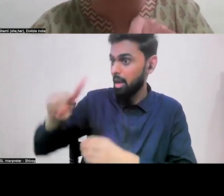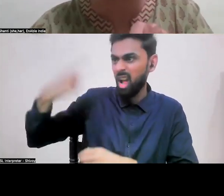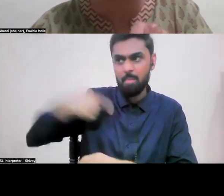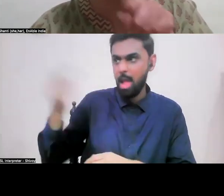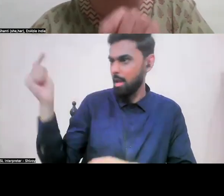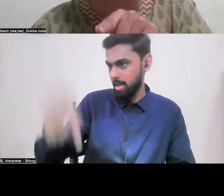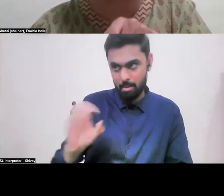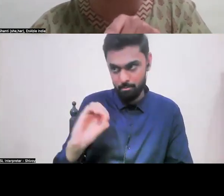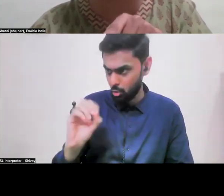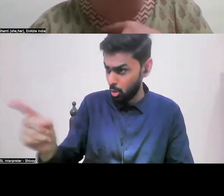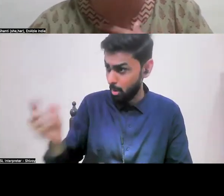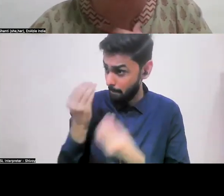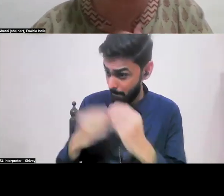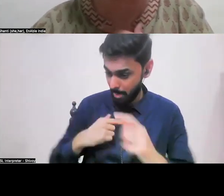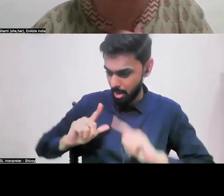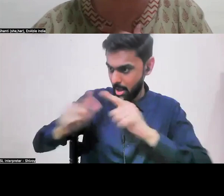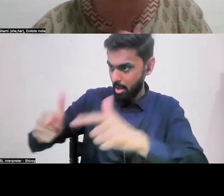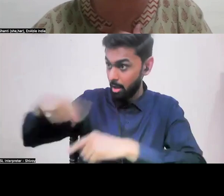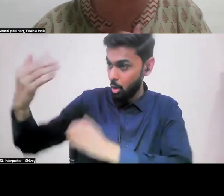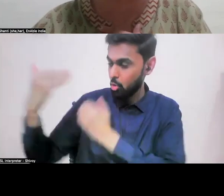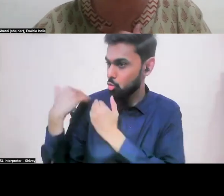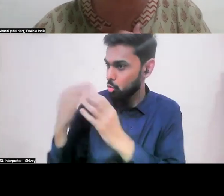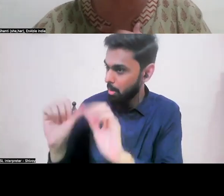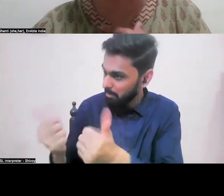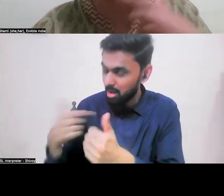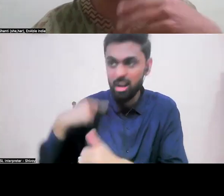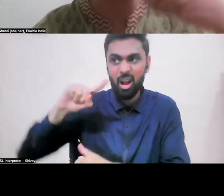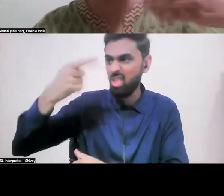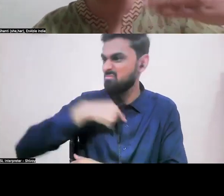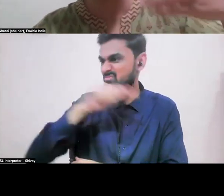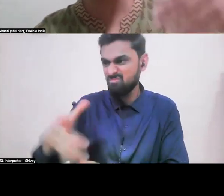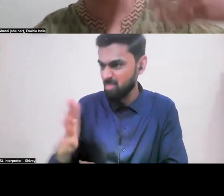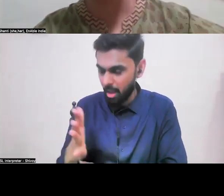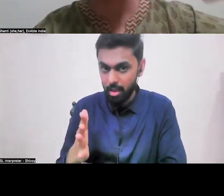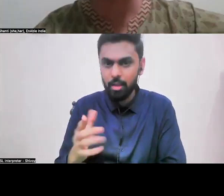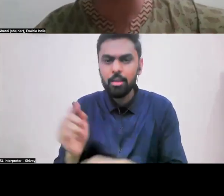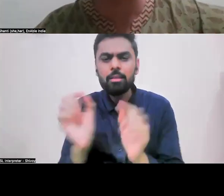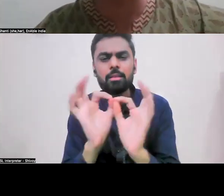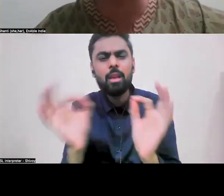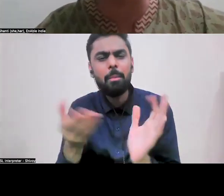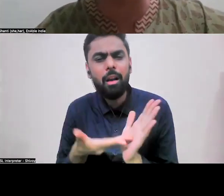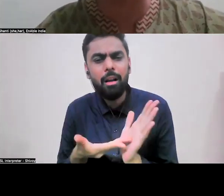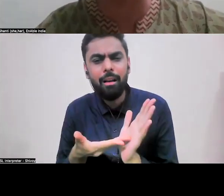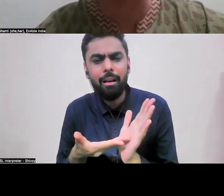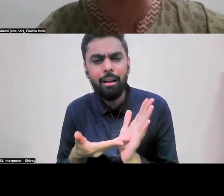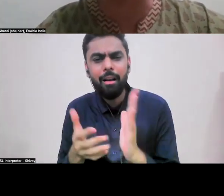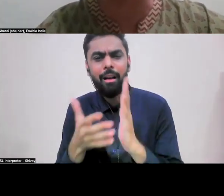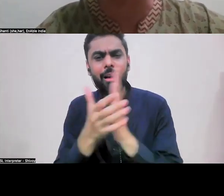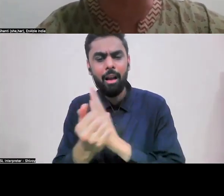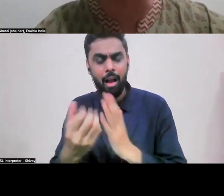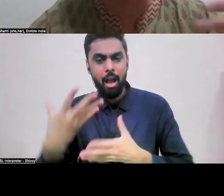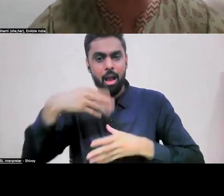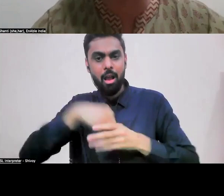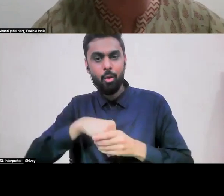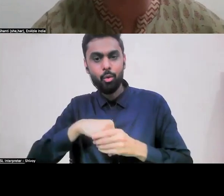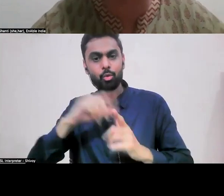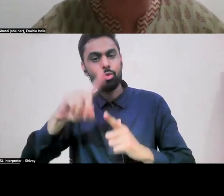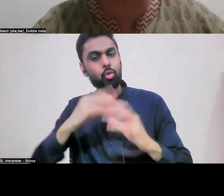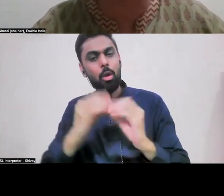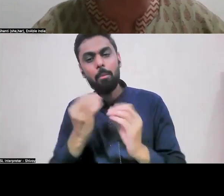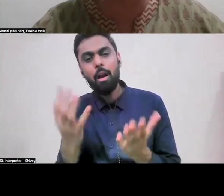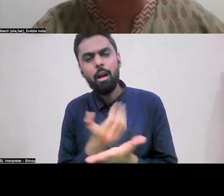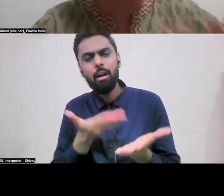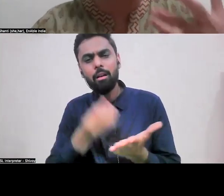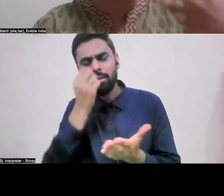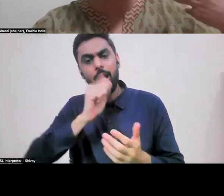do the attendance the next day because I'm not there in class? Now, just imagine this is the kind of skill you take then to the job and you will do